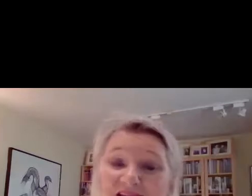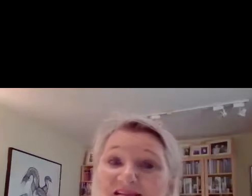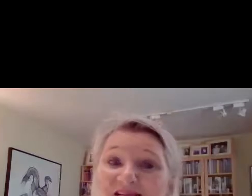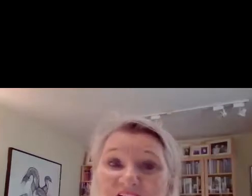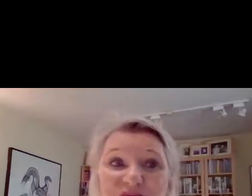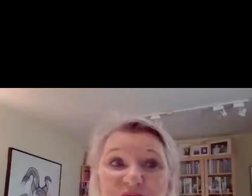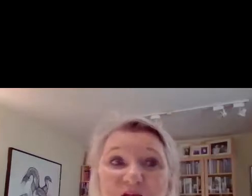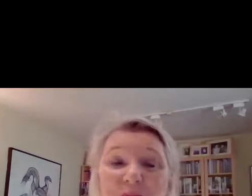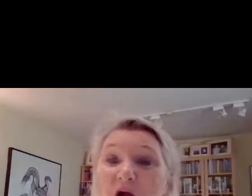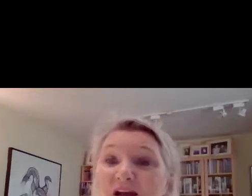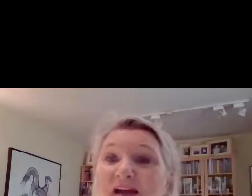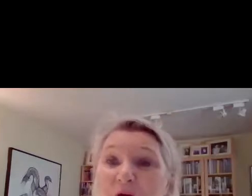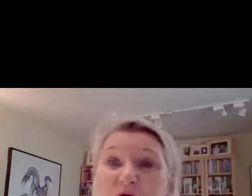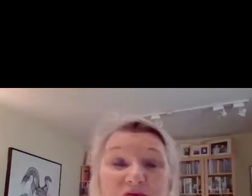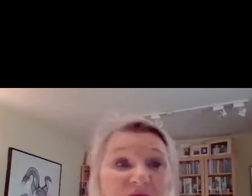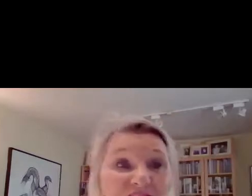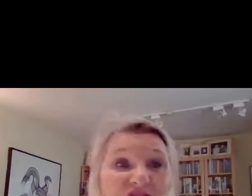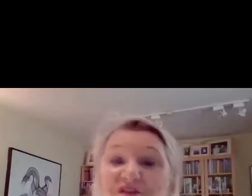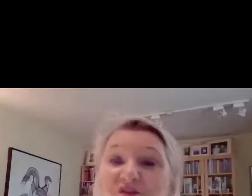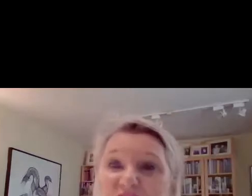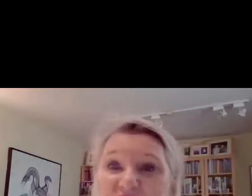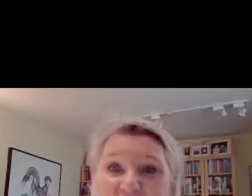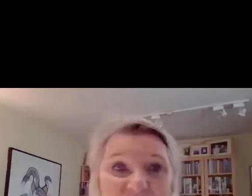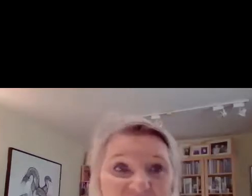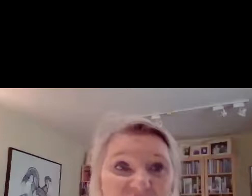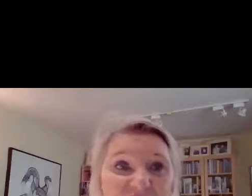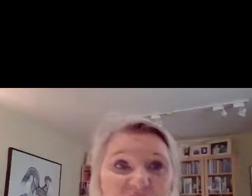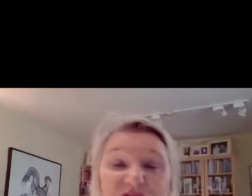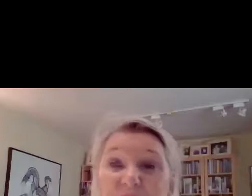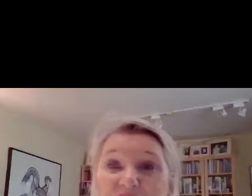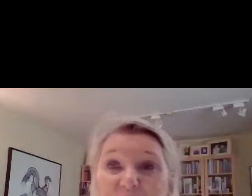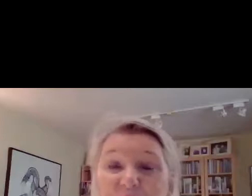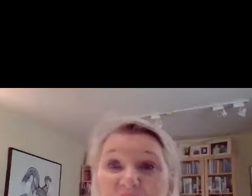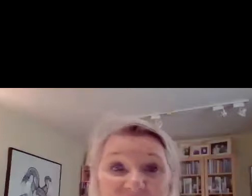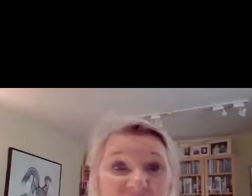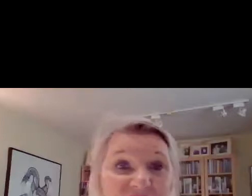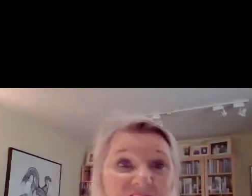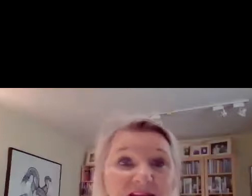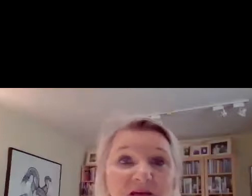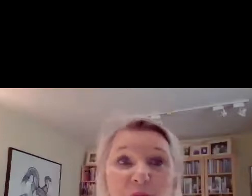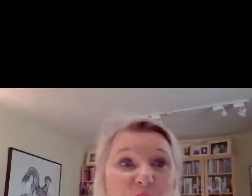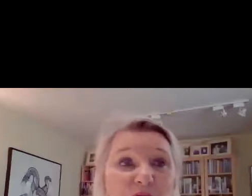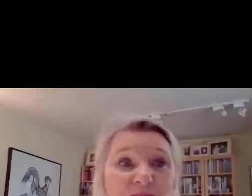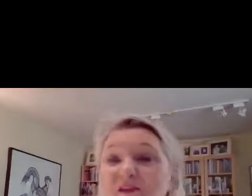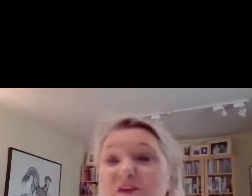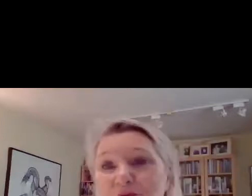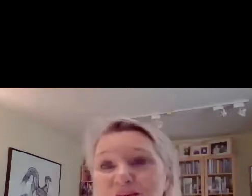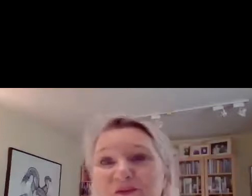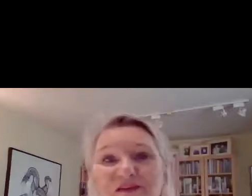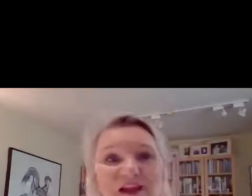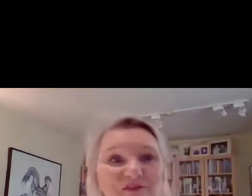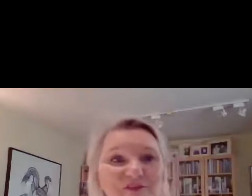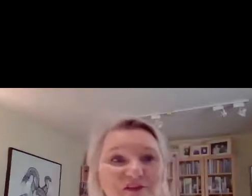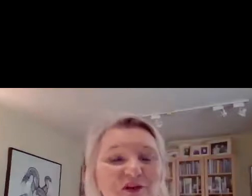Collectively, these discussions will help guide our foundation's research strategy towards better supporting advocacy, programming, and